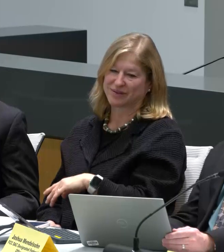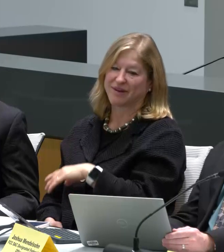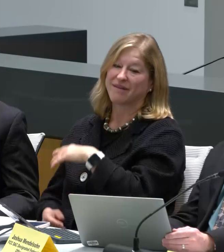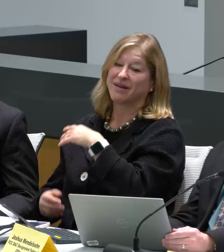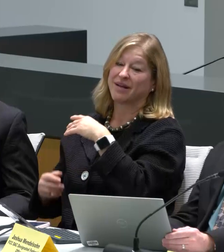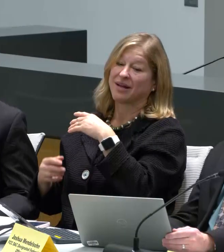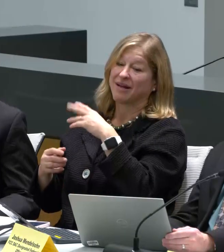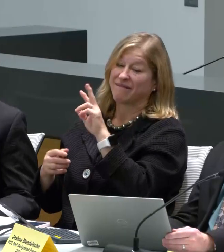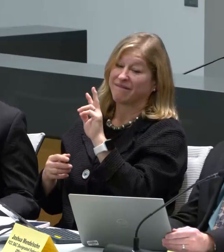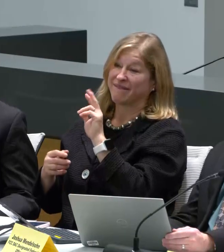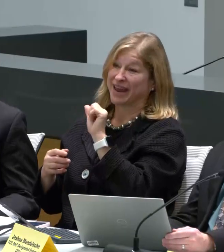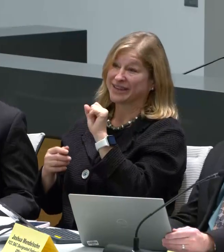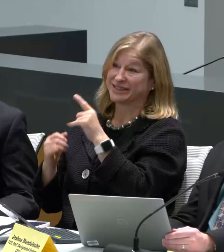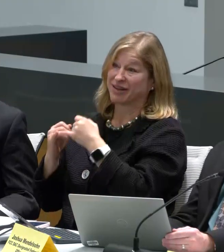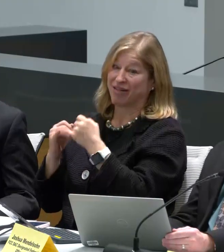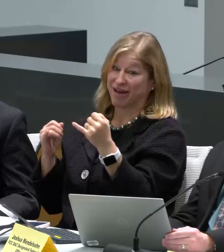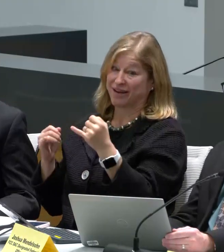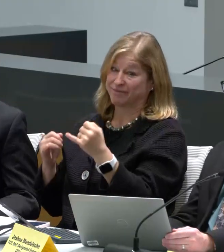202-418-2517.